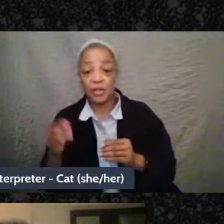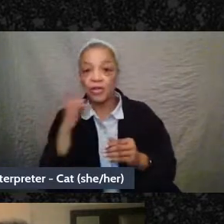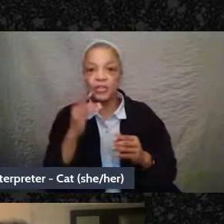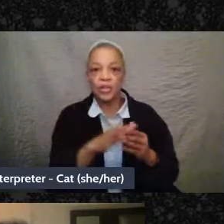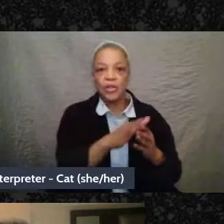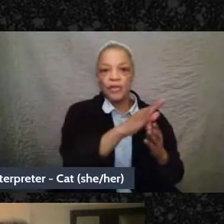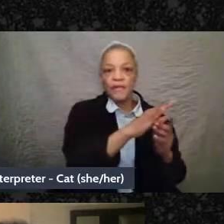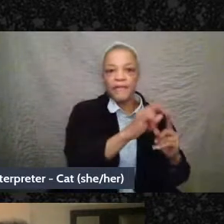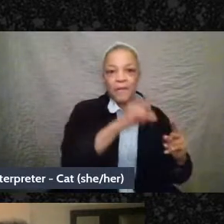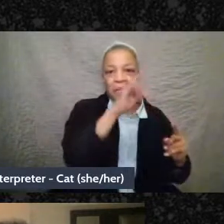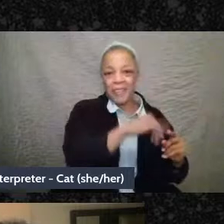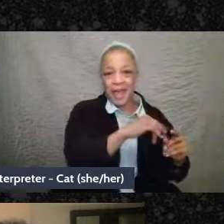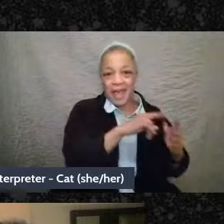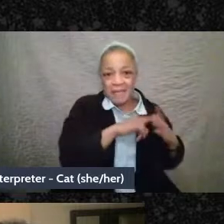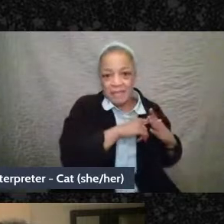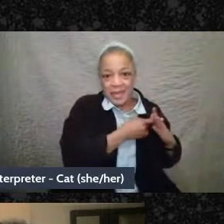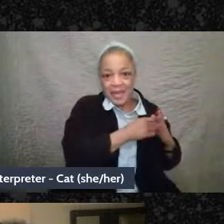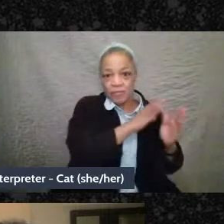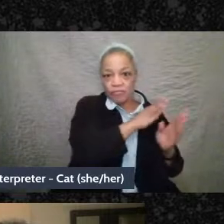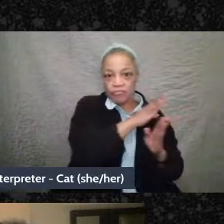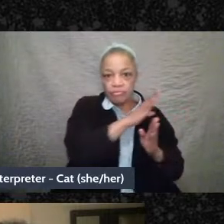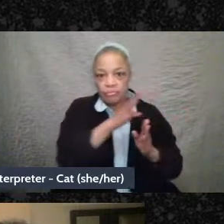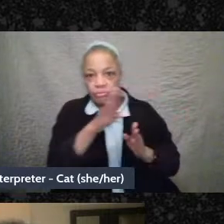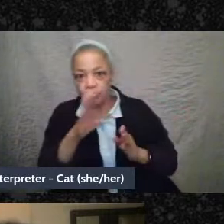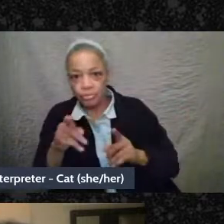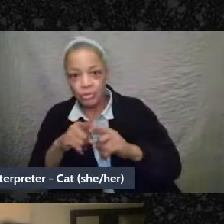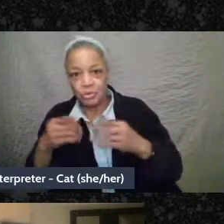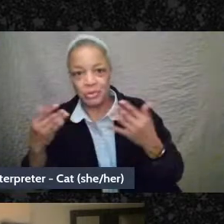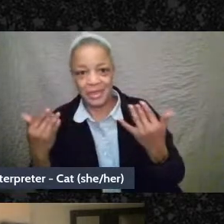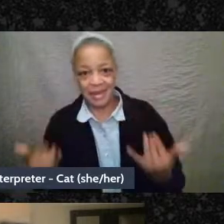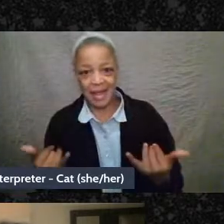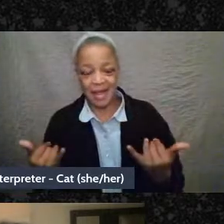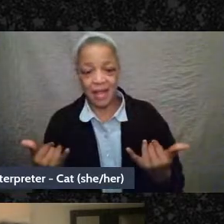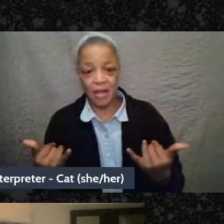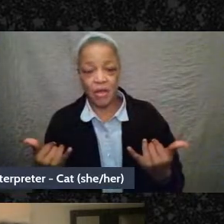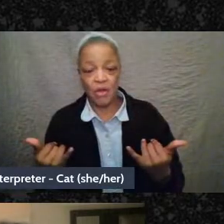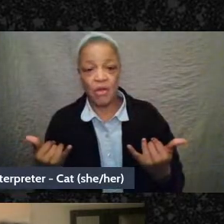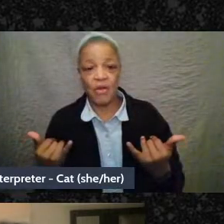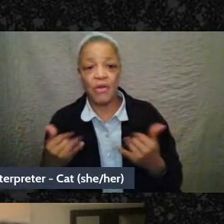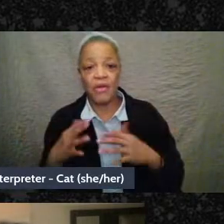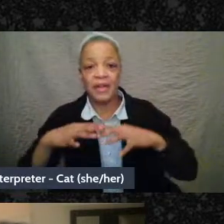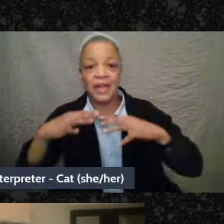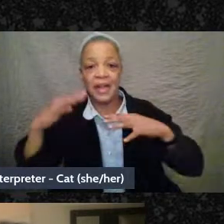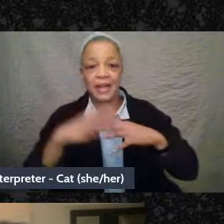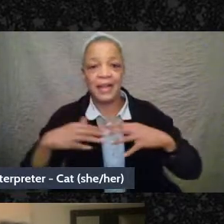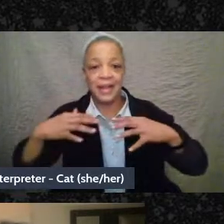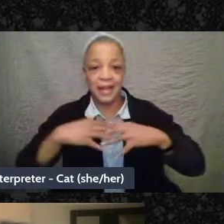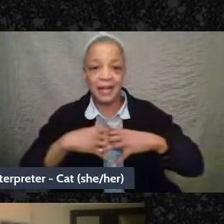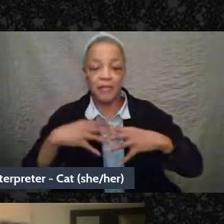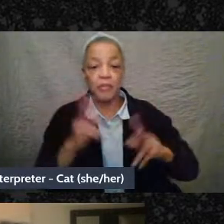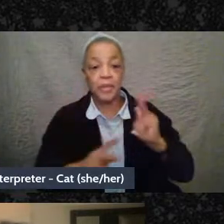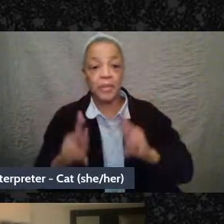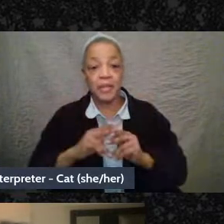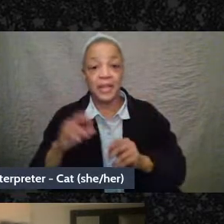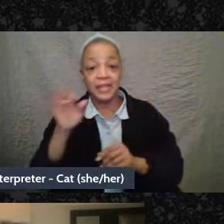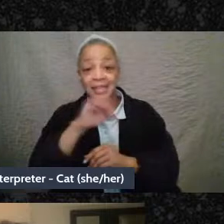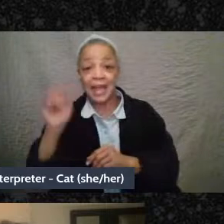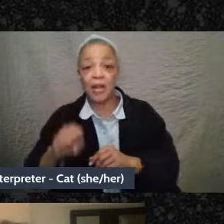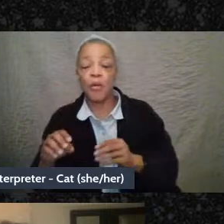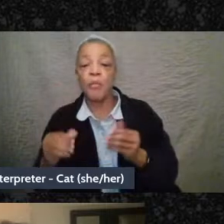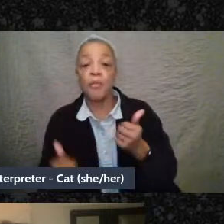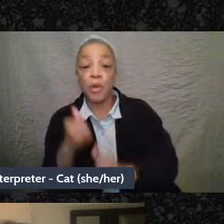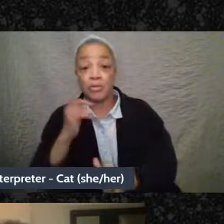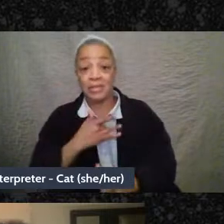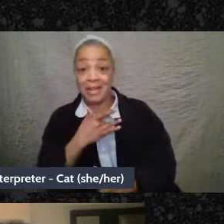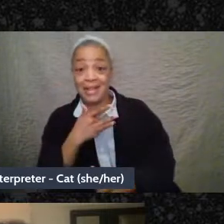line between that fact and the fact that today, Native people in Seattle are the group most likely to be stopped by the police. So they are